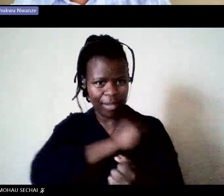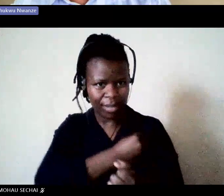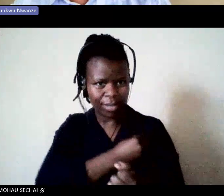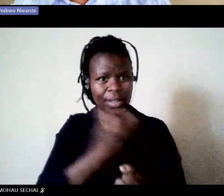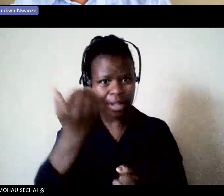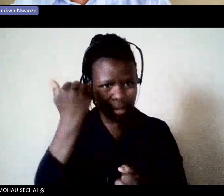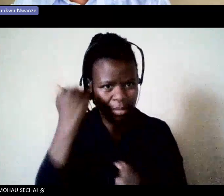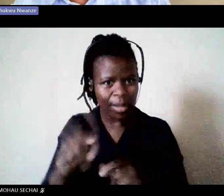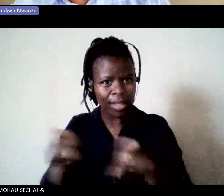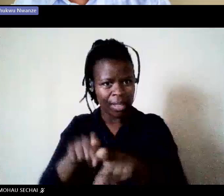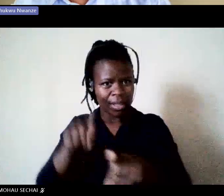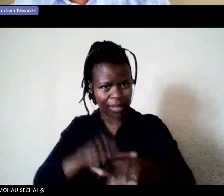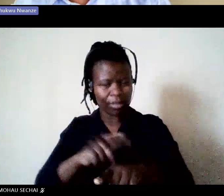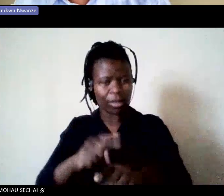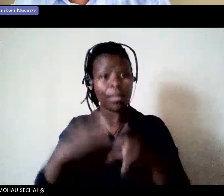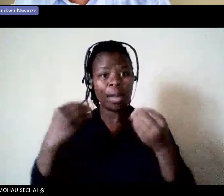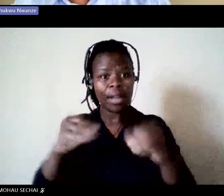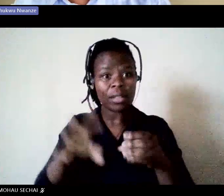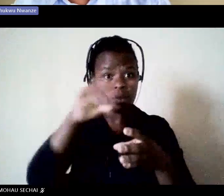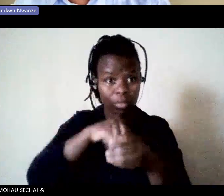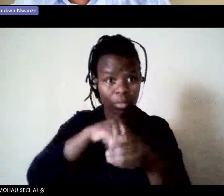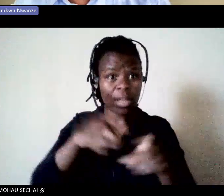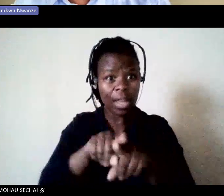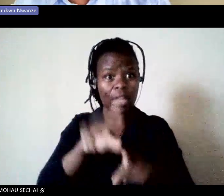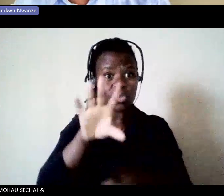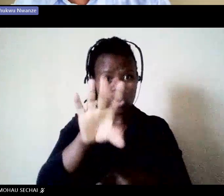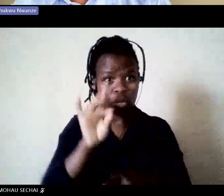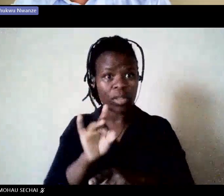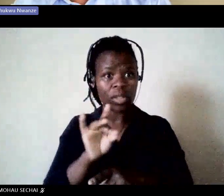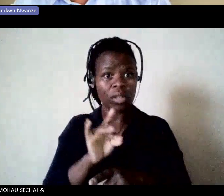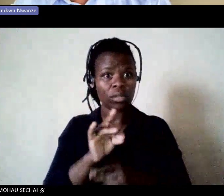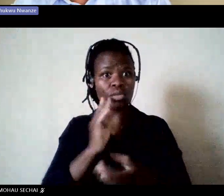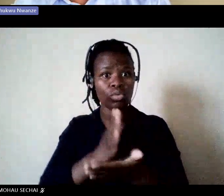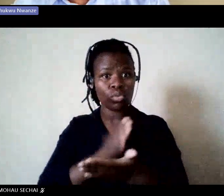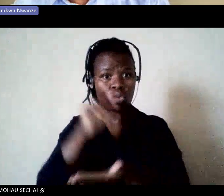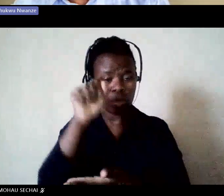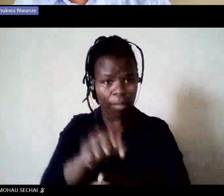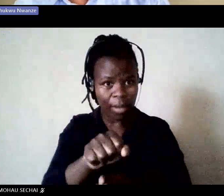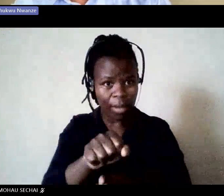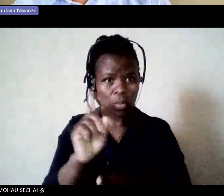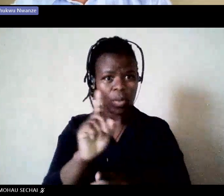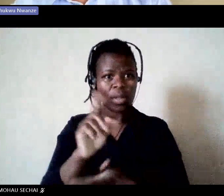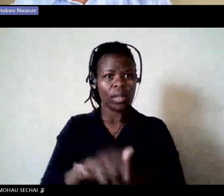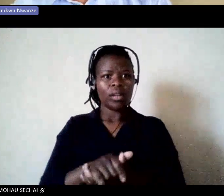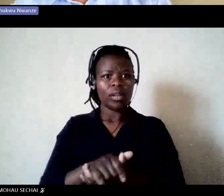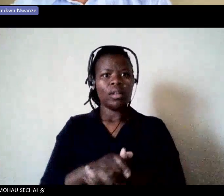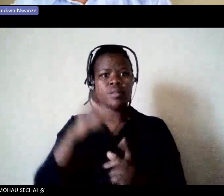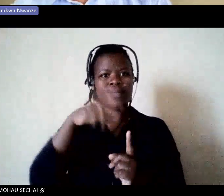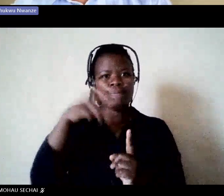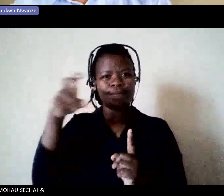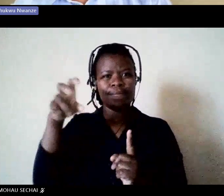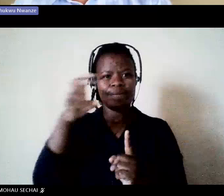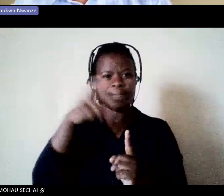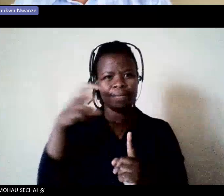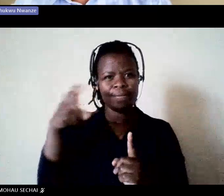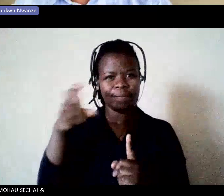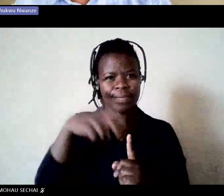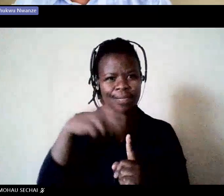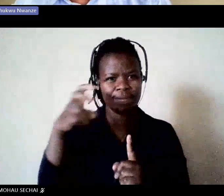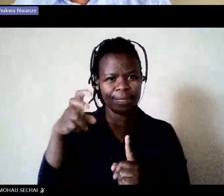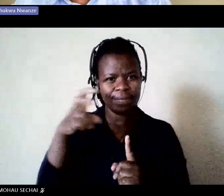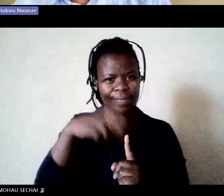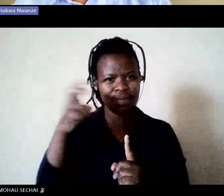treated as optional, it shows how these barriers can be reproduced through institutional practices. Yeah, this makes me think about the